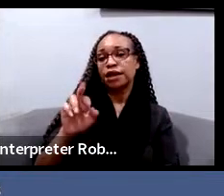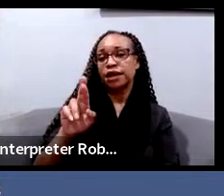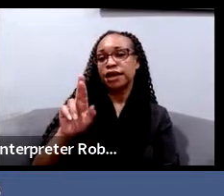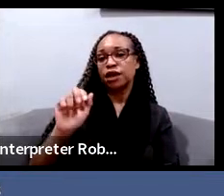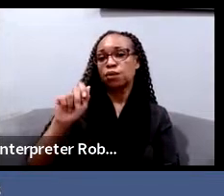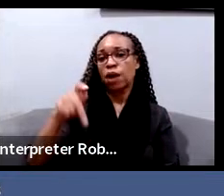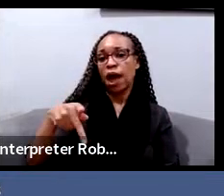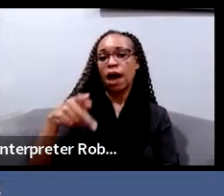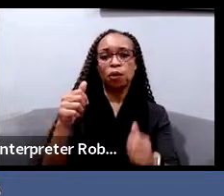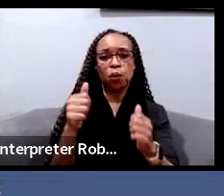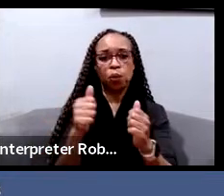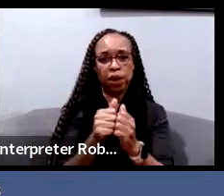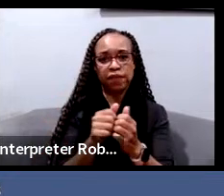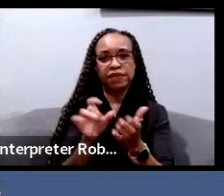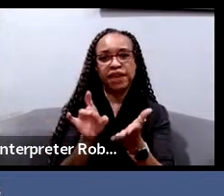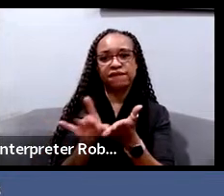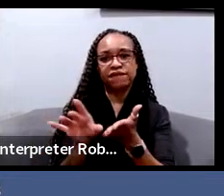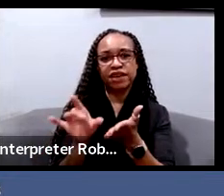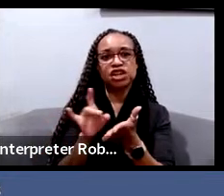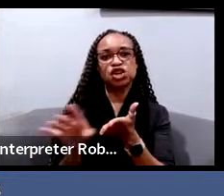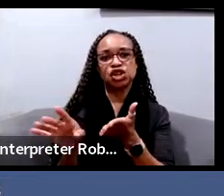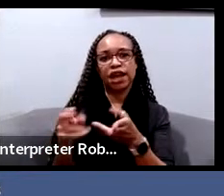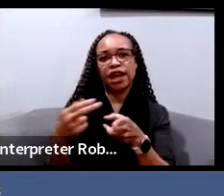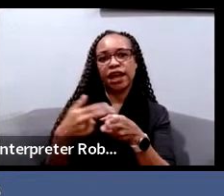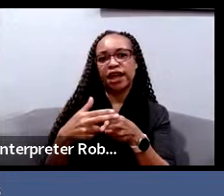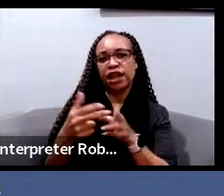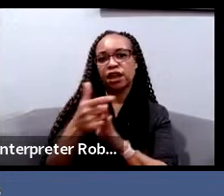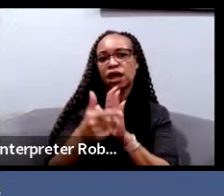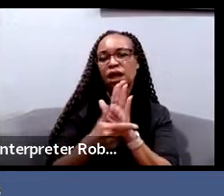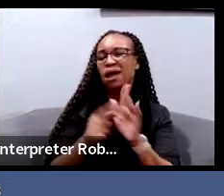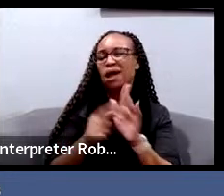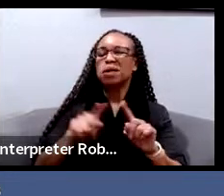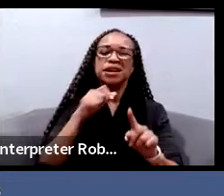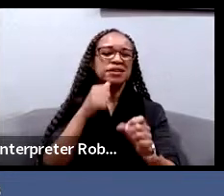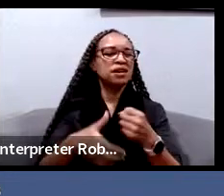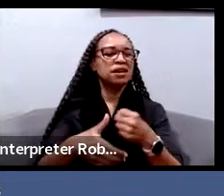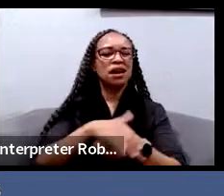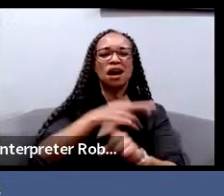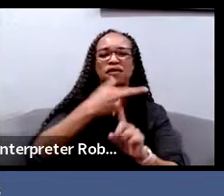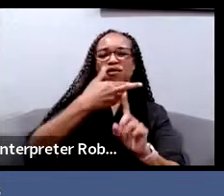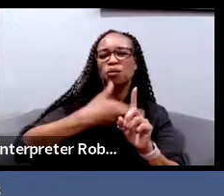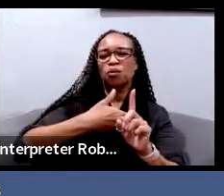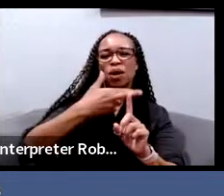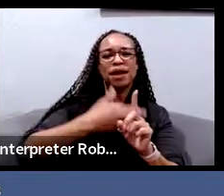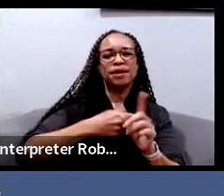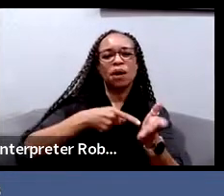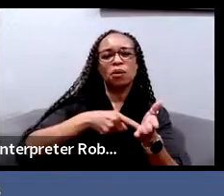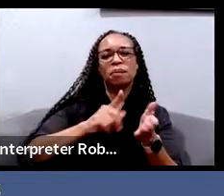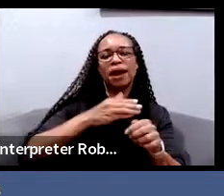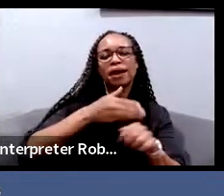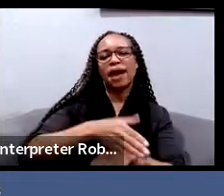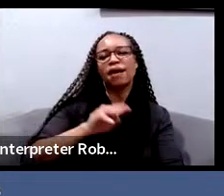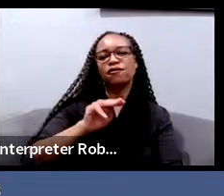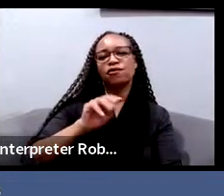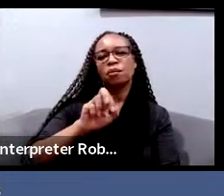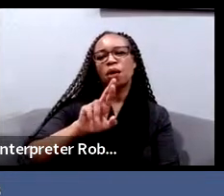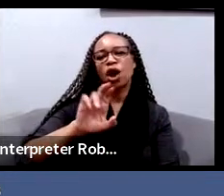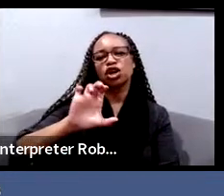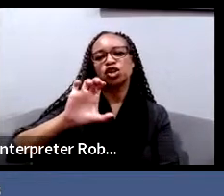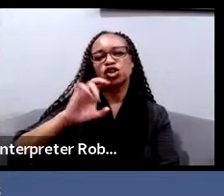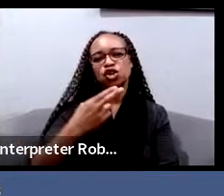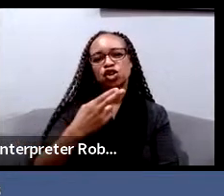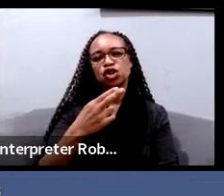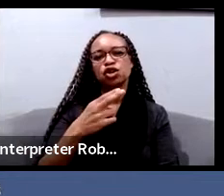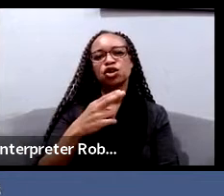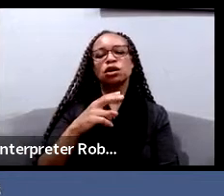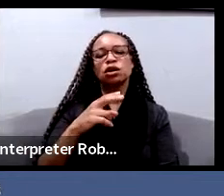eviction moratorium, but it didn't cover rents that were not paid after March 31st, 2022. So that's a big concern of